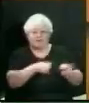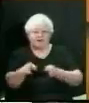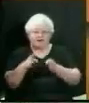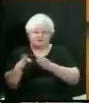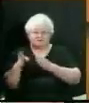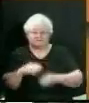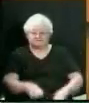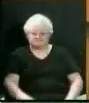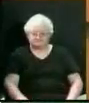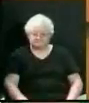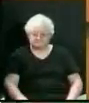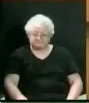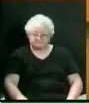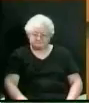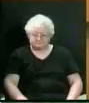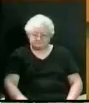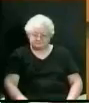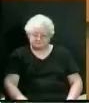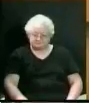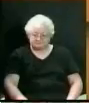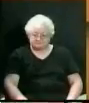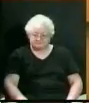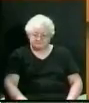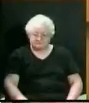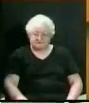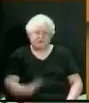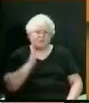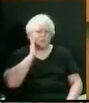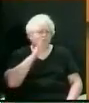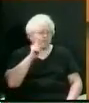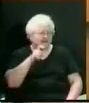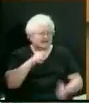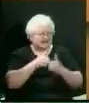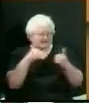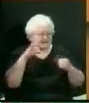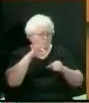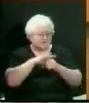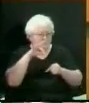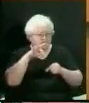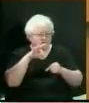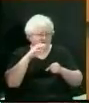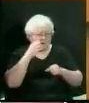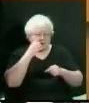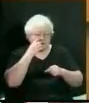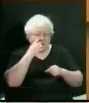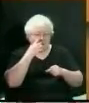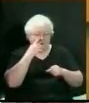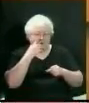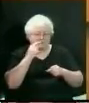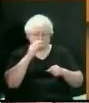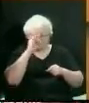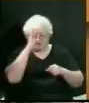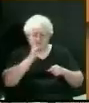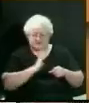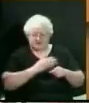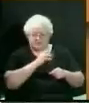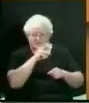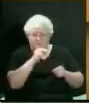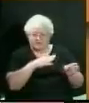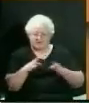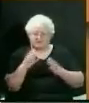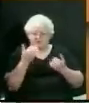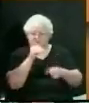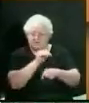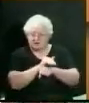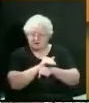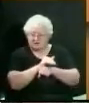Would we need a separate, Mr. Law Director, would we need a separate vote on that to initiate our own plan if we vote? It's not on the agenda. So tonight, it